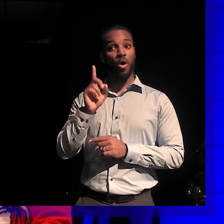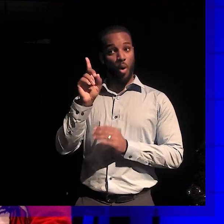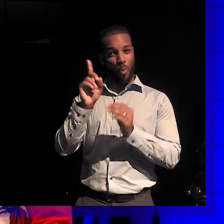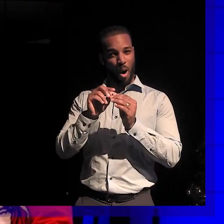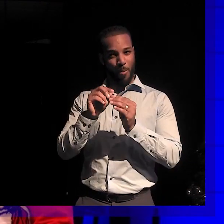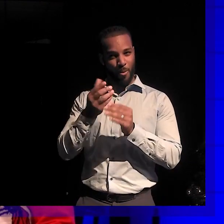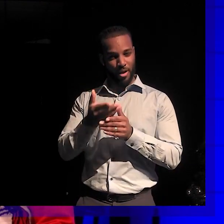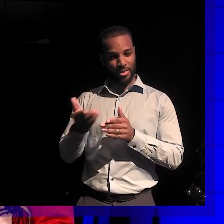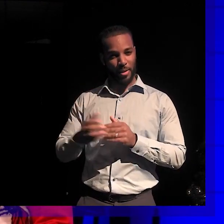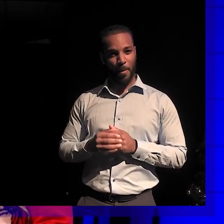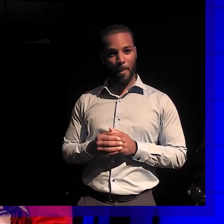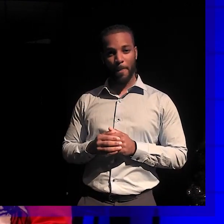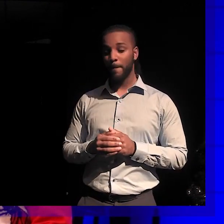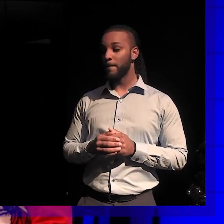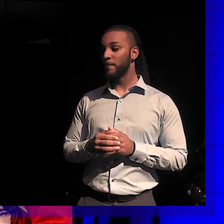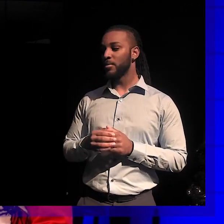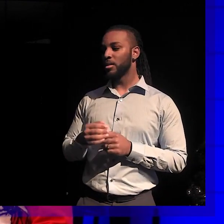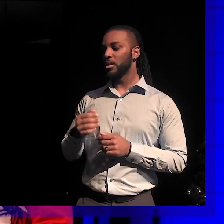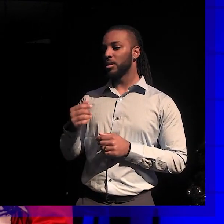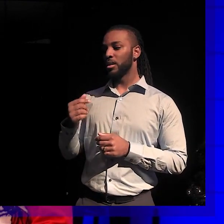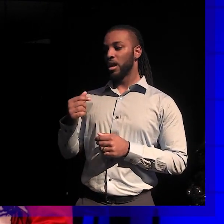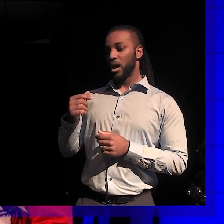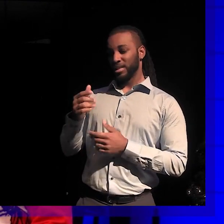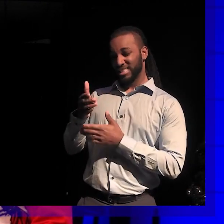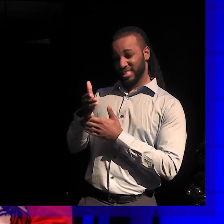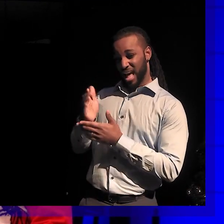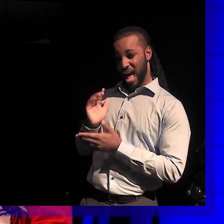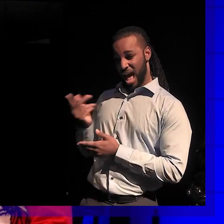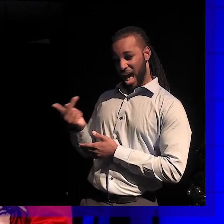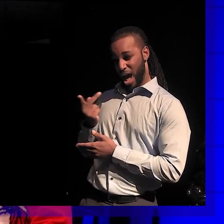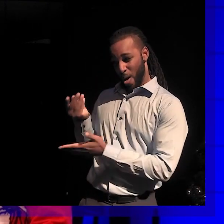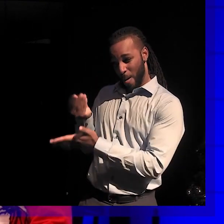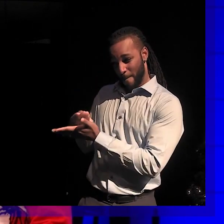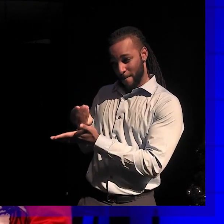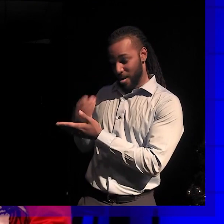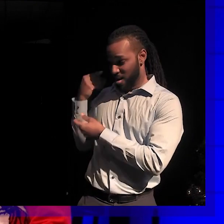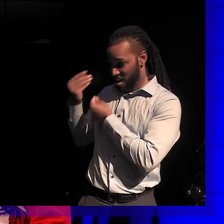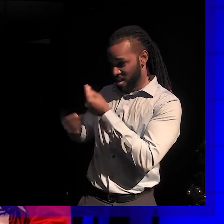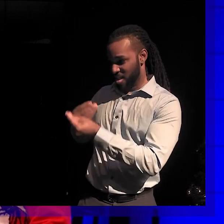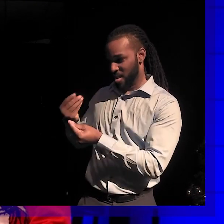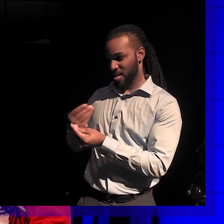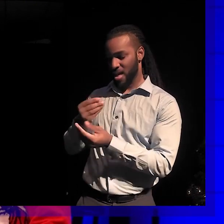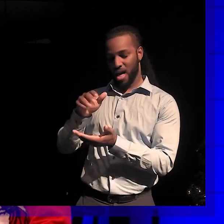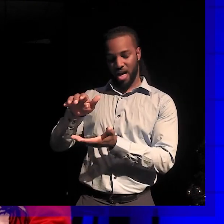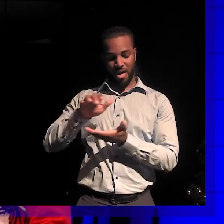thing. I'm giving a portion of our inheritance. Bob's given some myrrh.